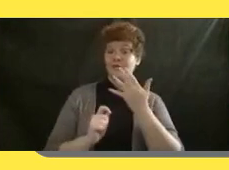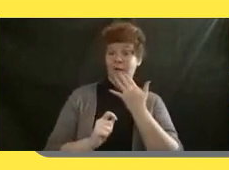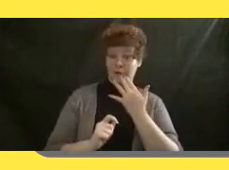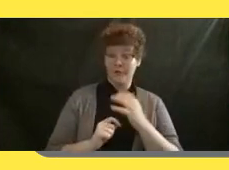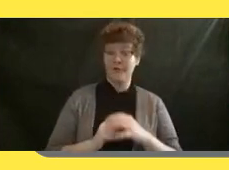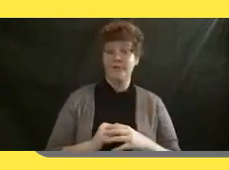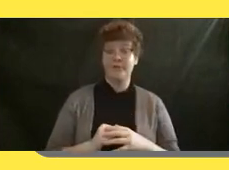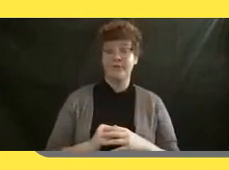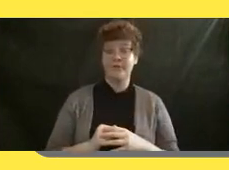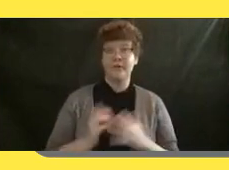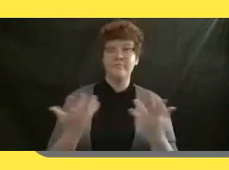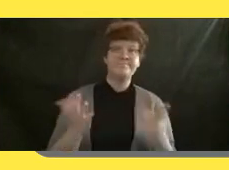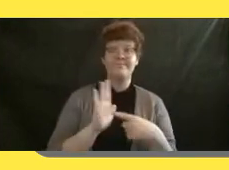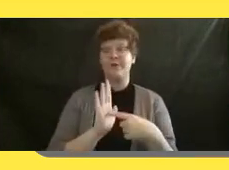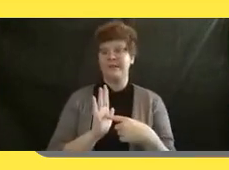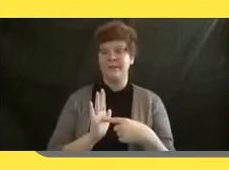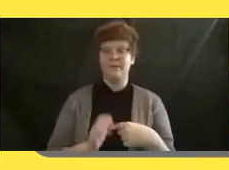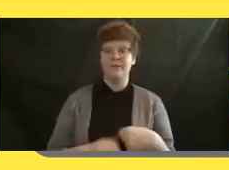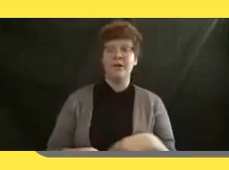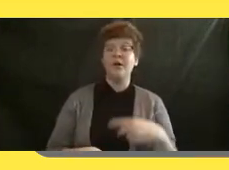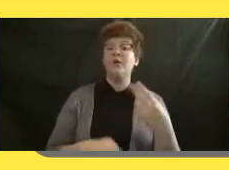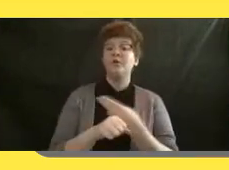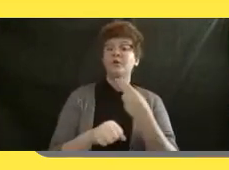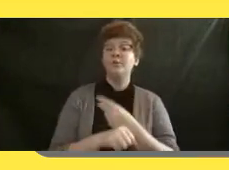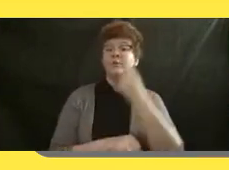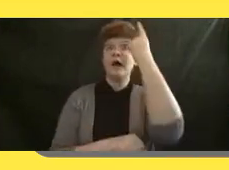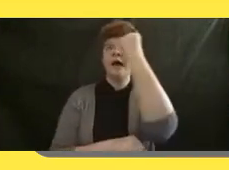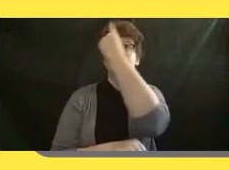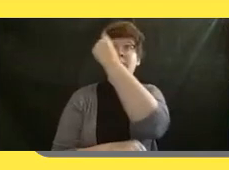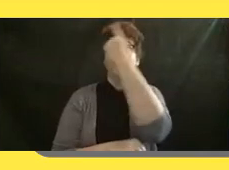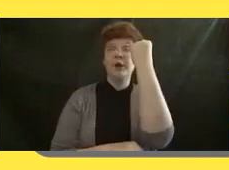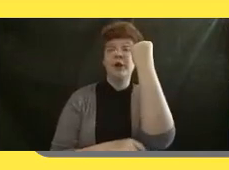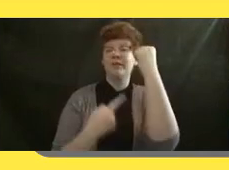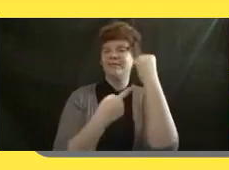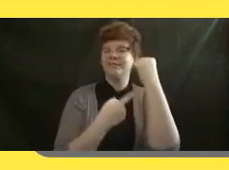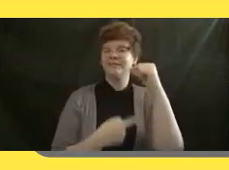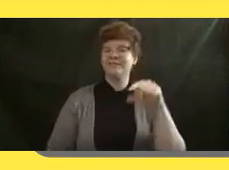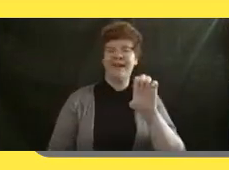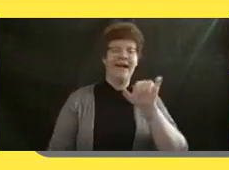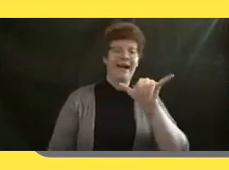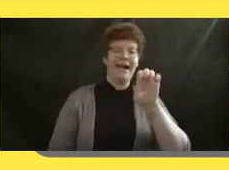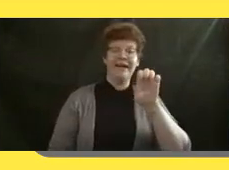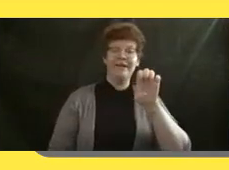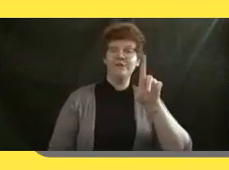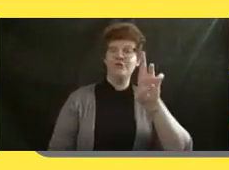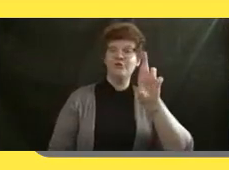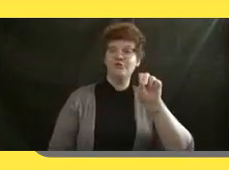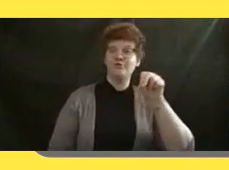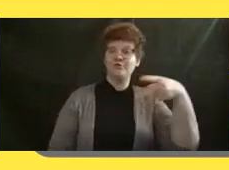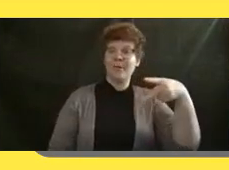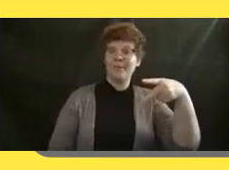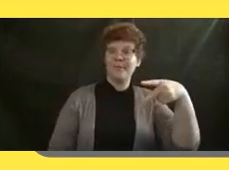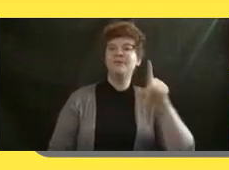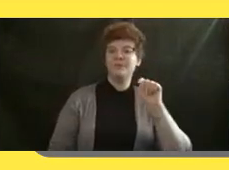For example, I can go ahead with the eyedropper, and the eyedropper tool picks up all the properties, the fill and the